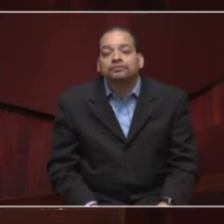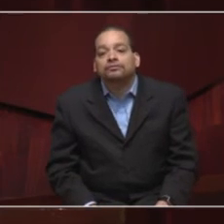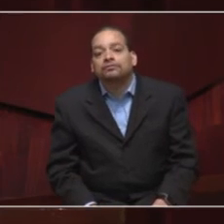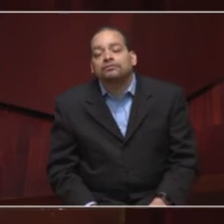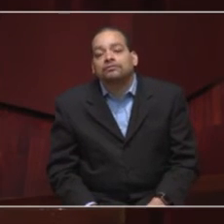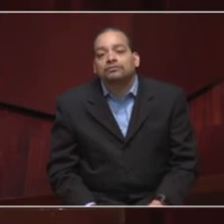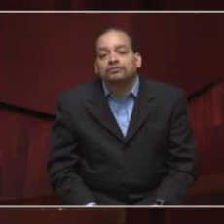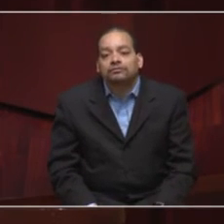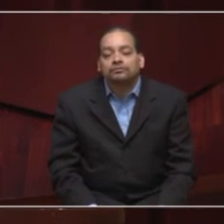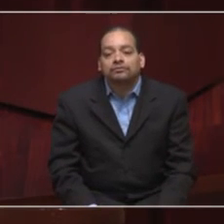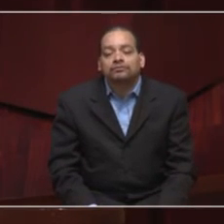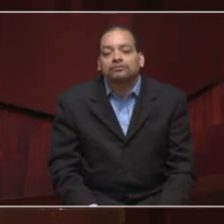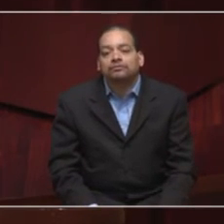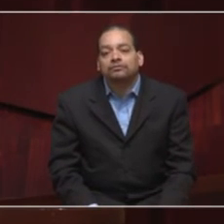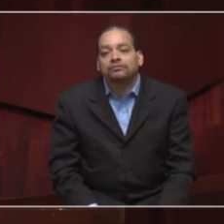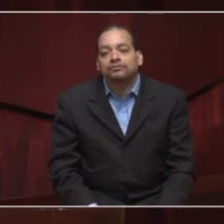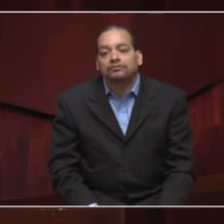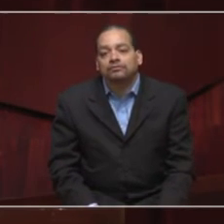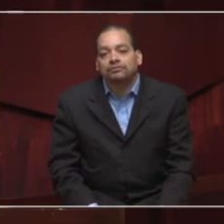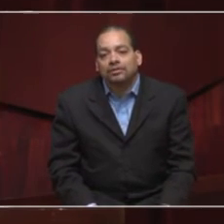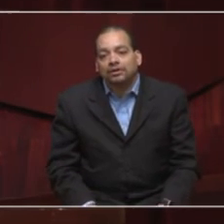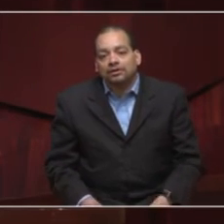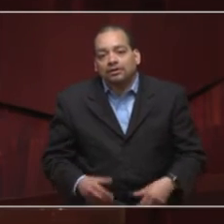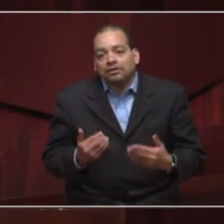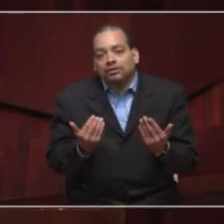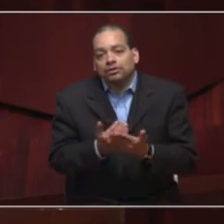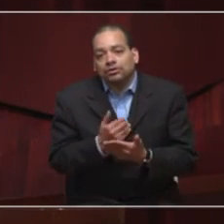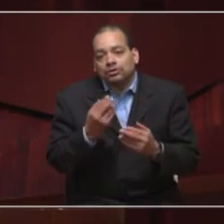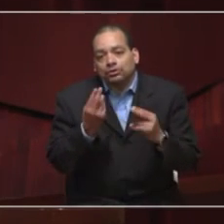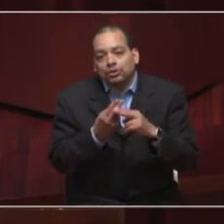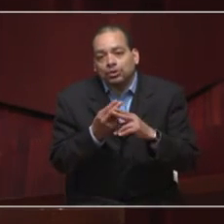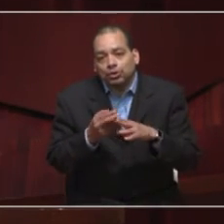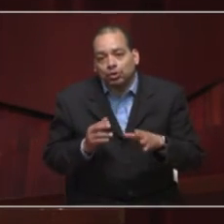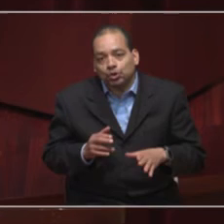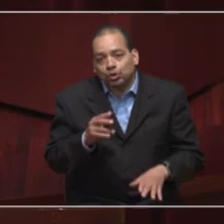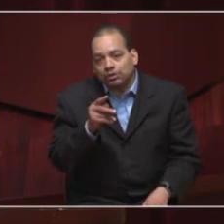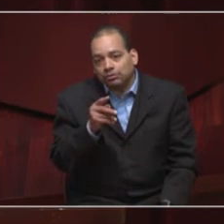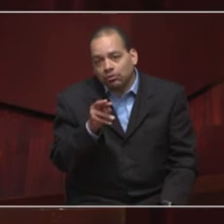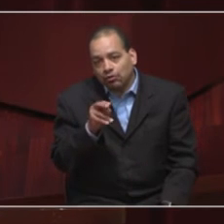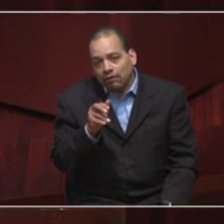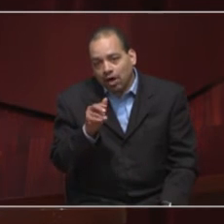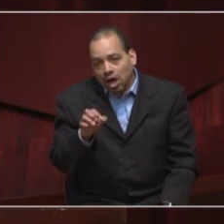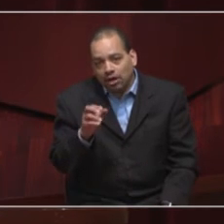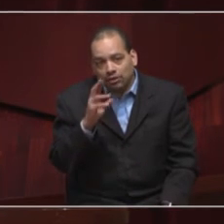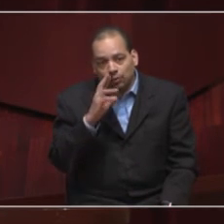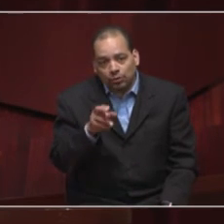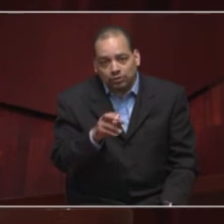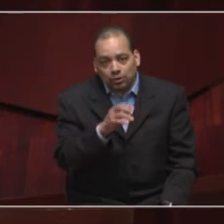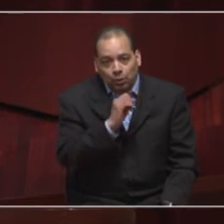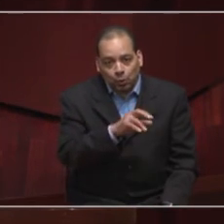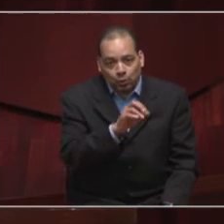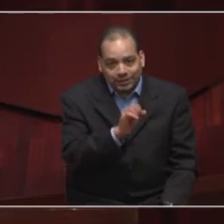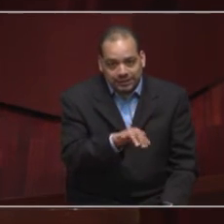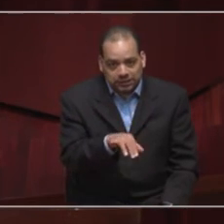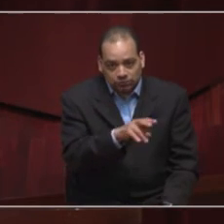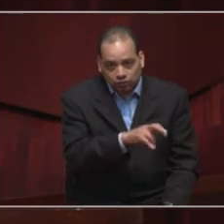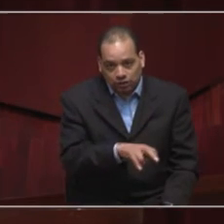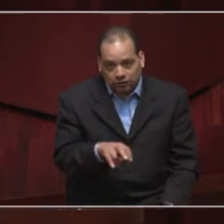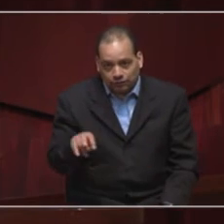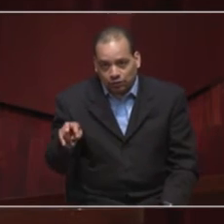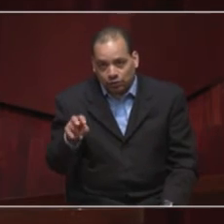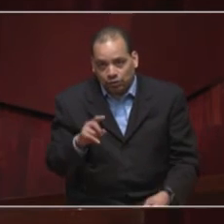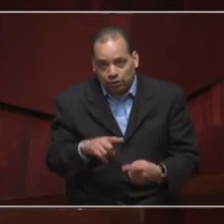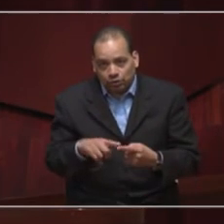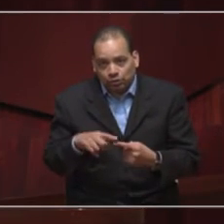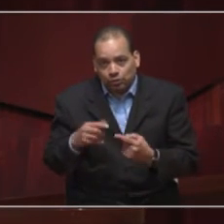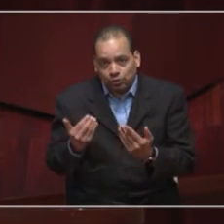Well, all of the existing user profiles would come over as is from the old system. So most of those